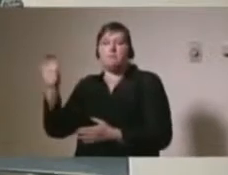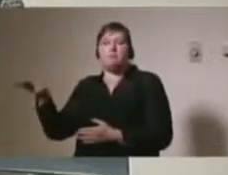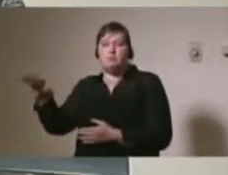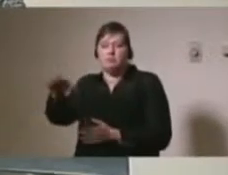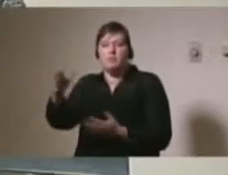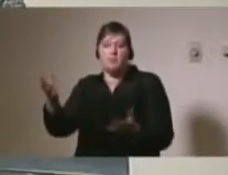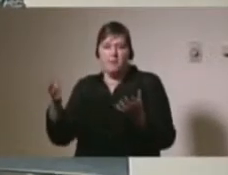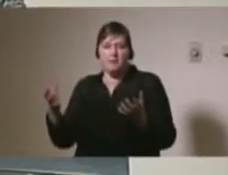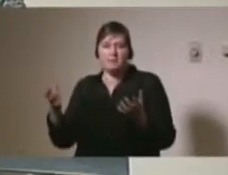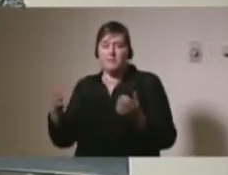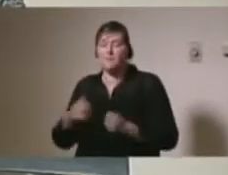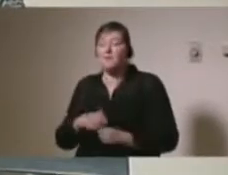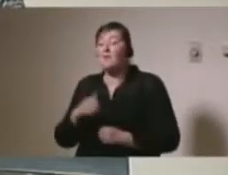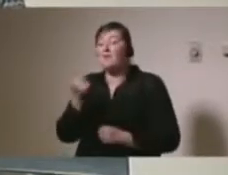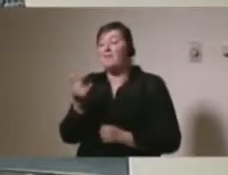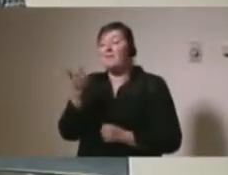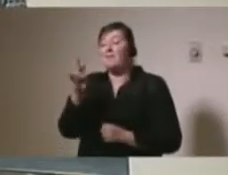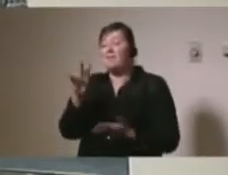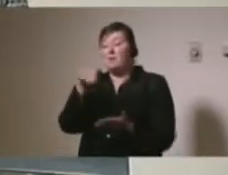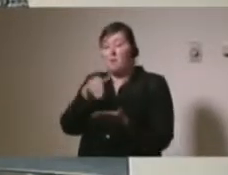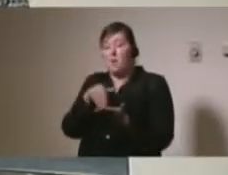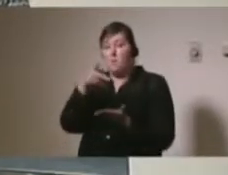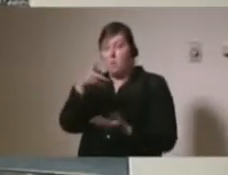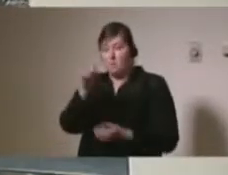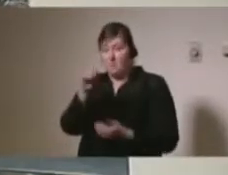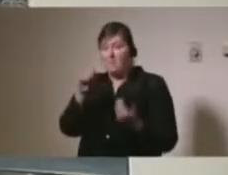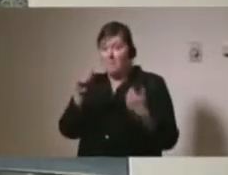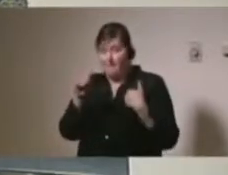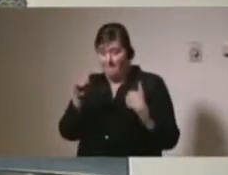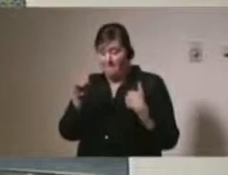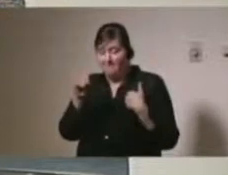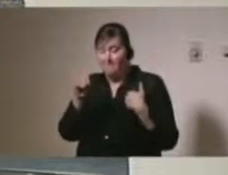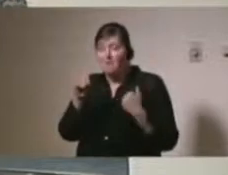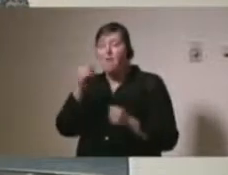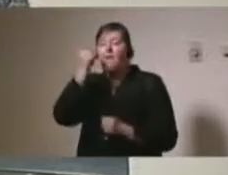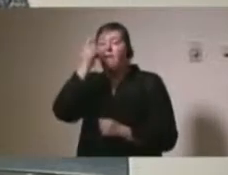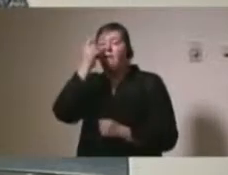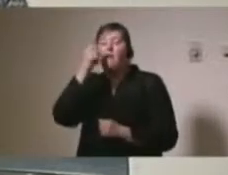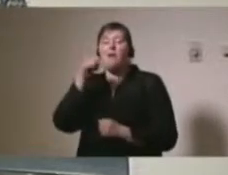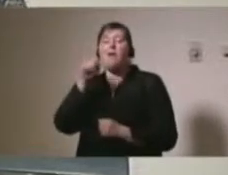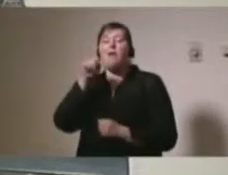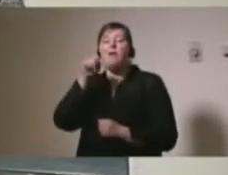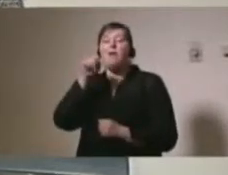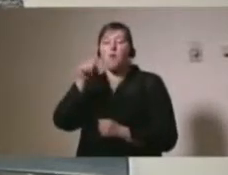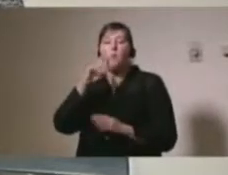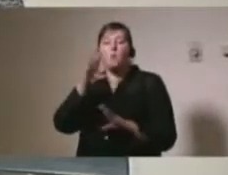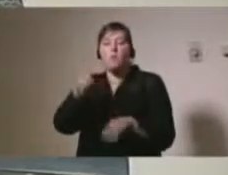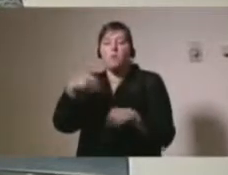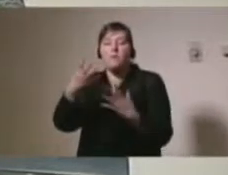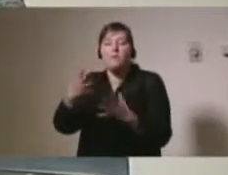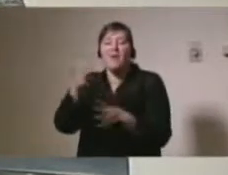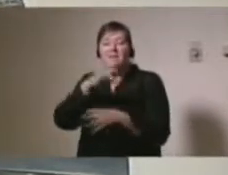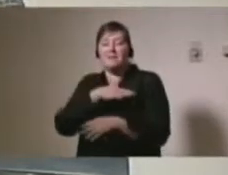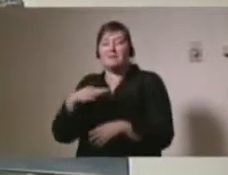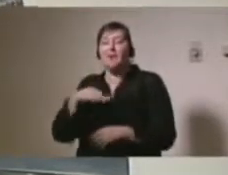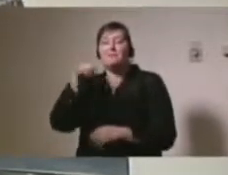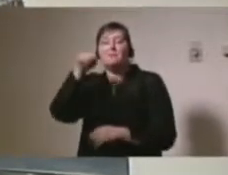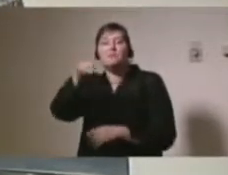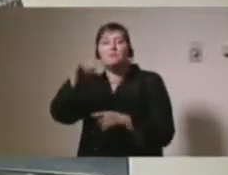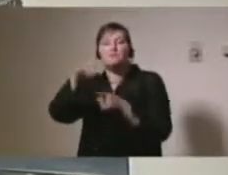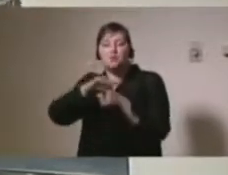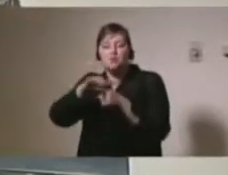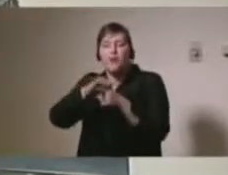17,000 post offices, we will train our staff to